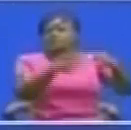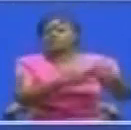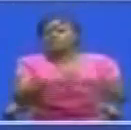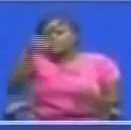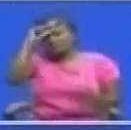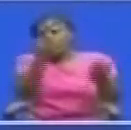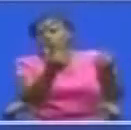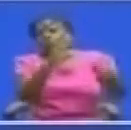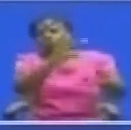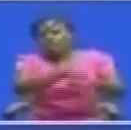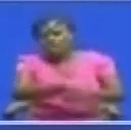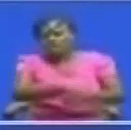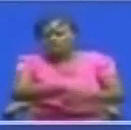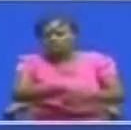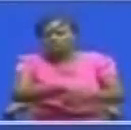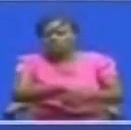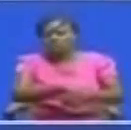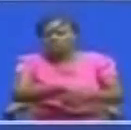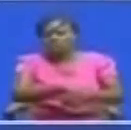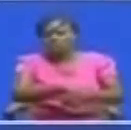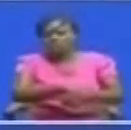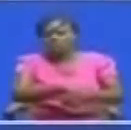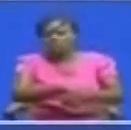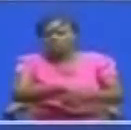is hoping to get recurrent expenditure down to 52%.